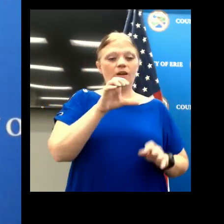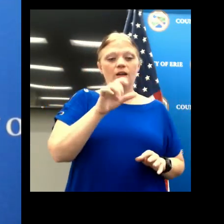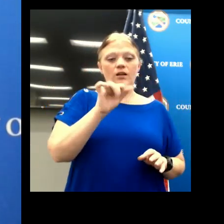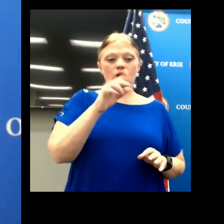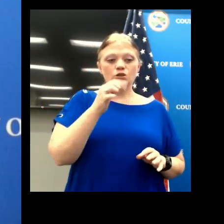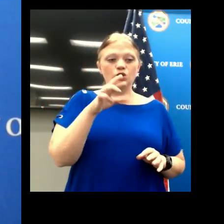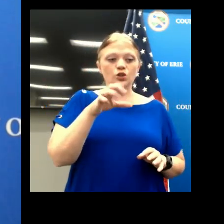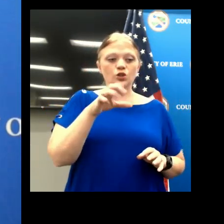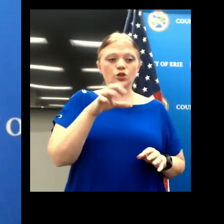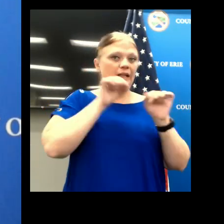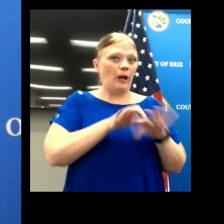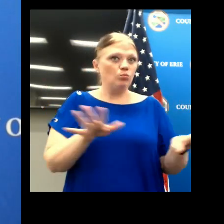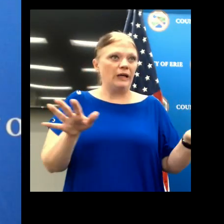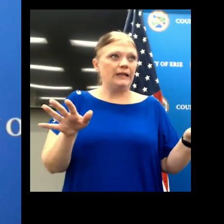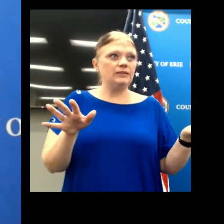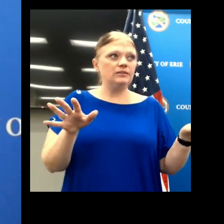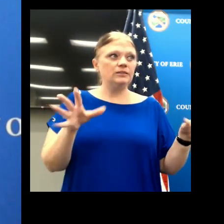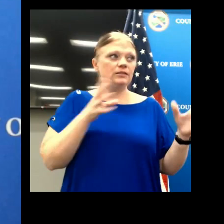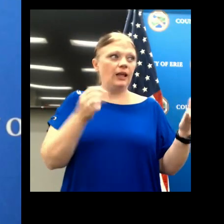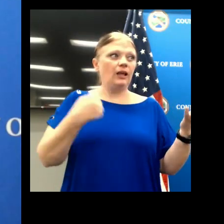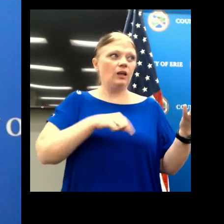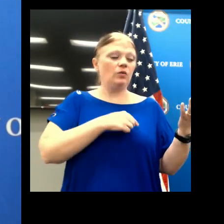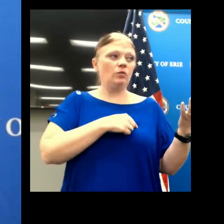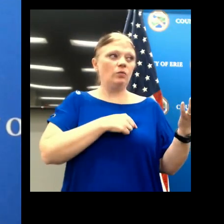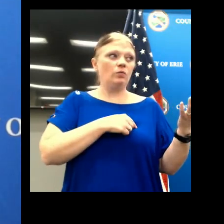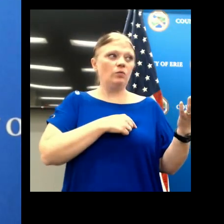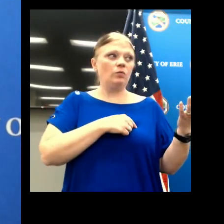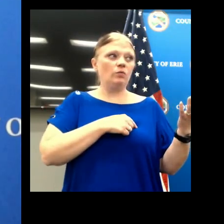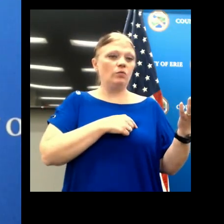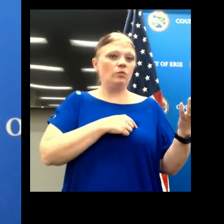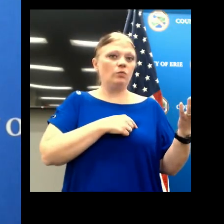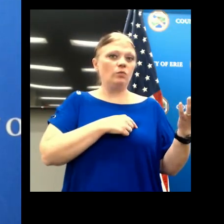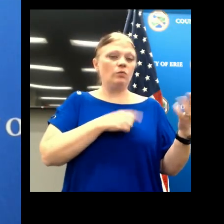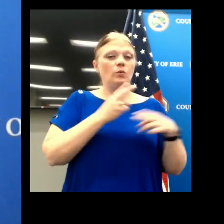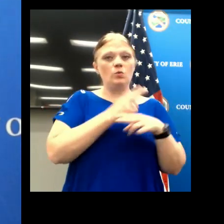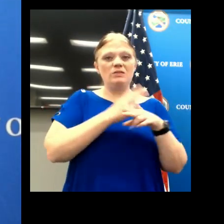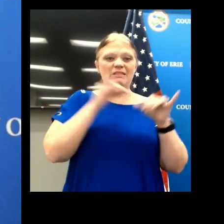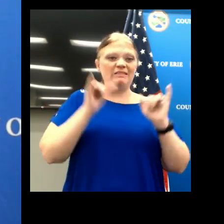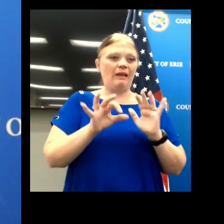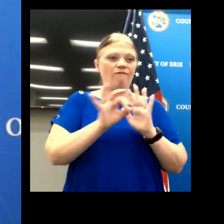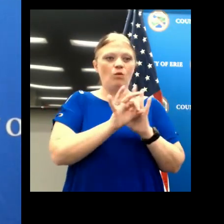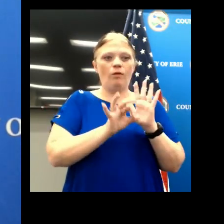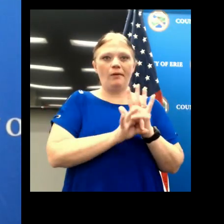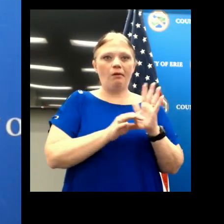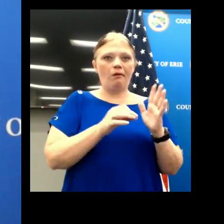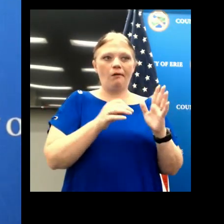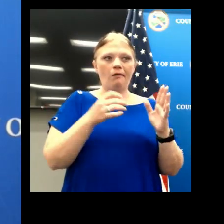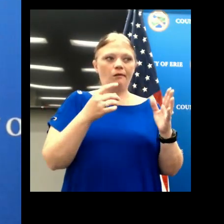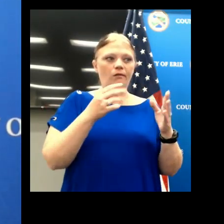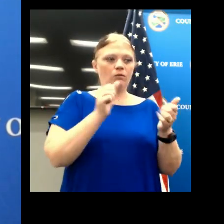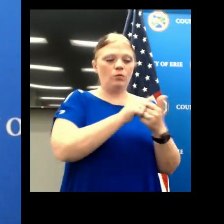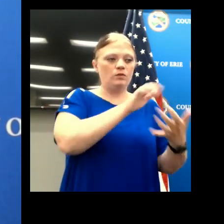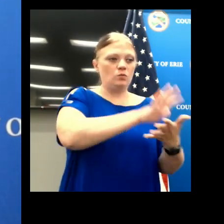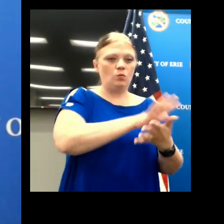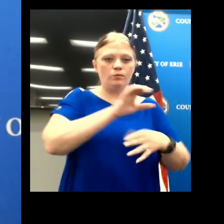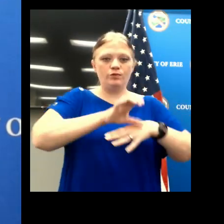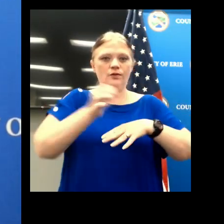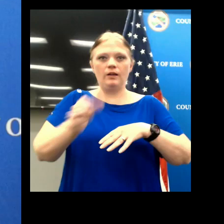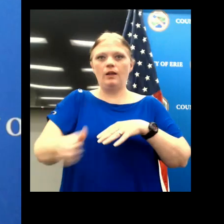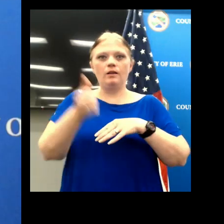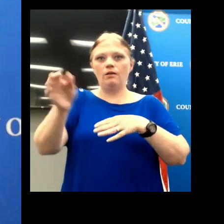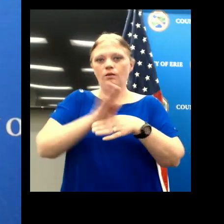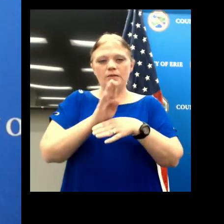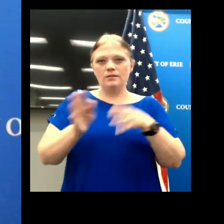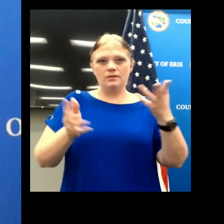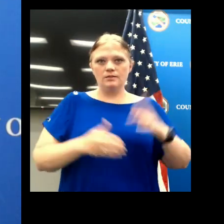identify outbreaks, and it's the same formula with working with the schools it is for the churches or working with any other type of